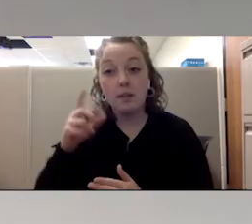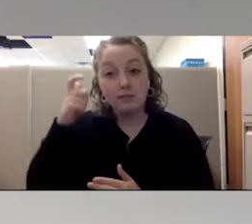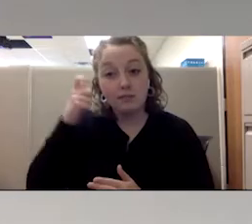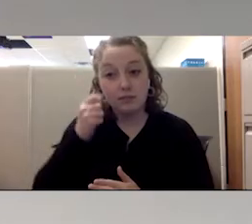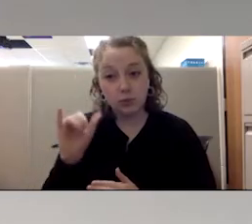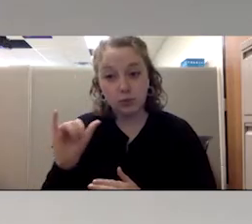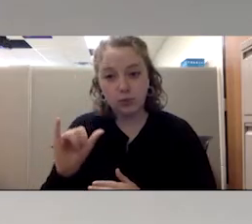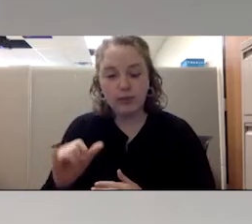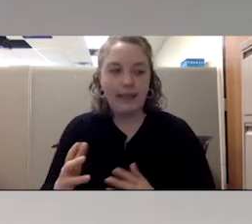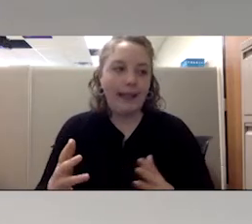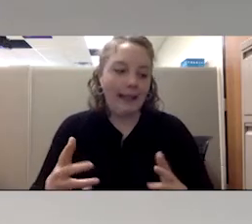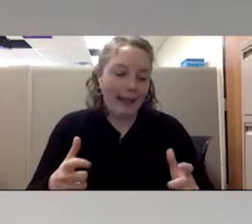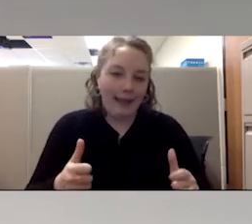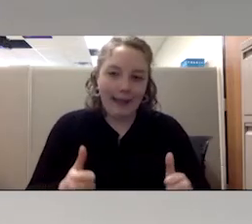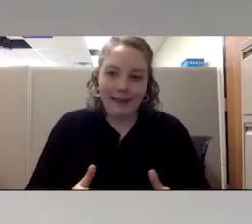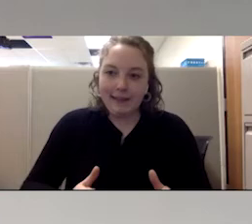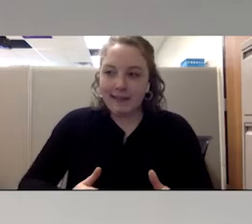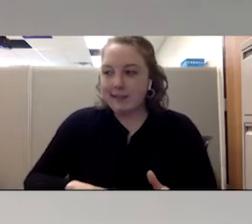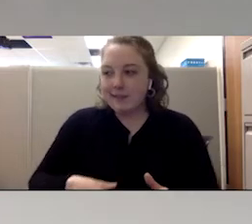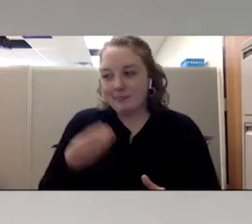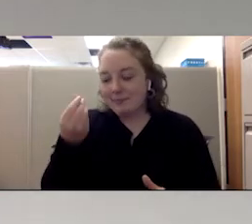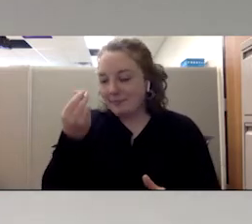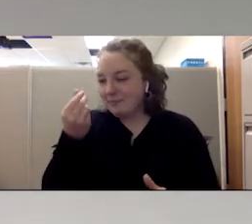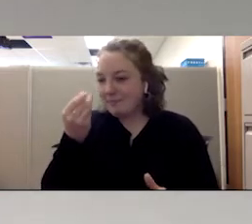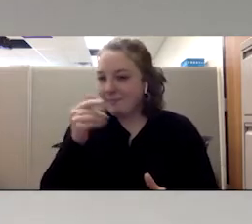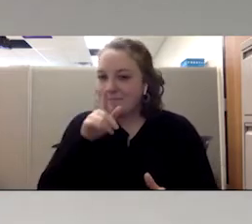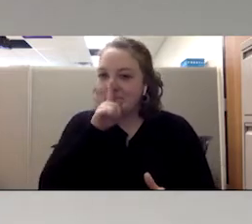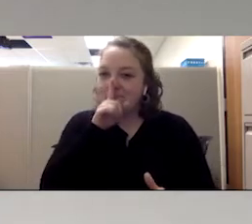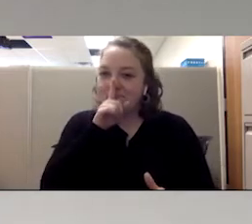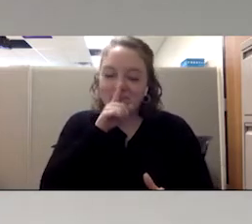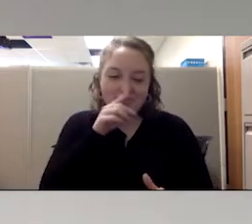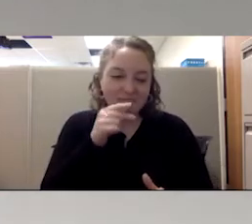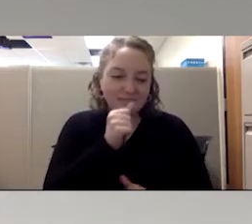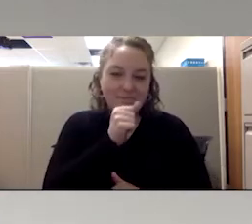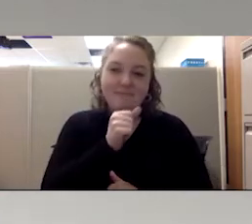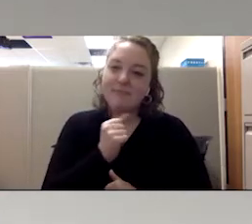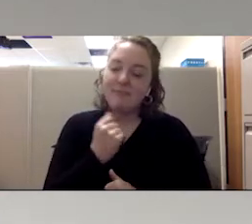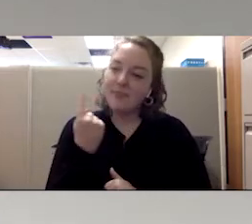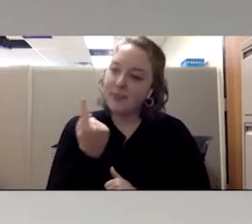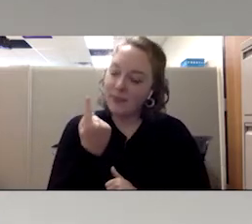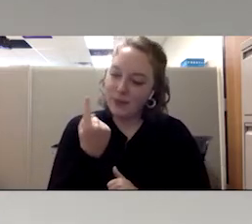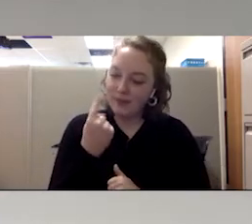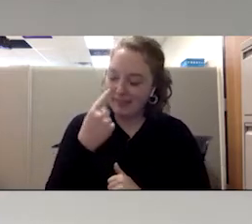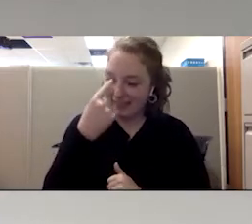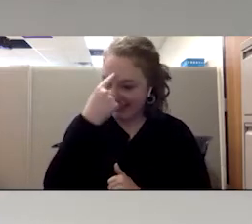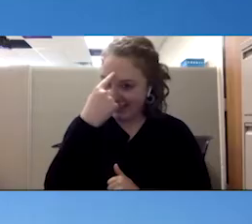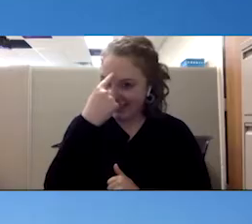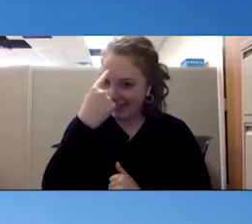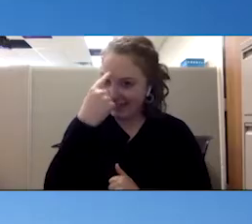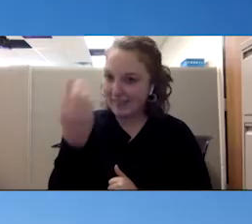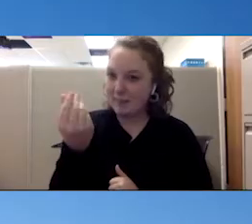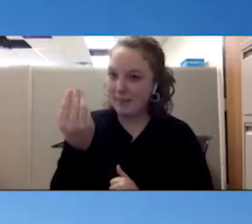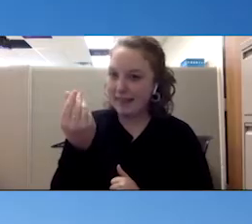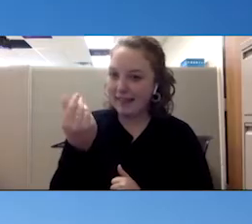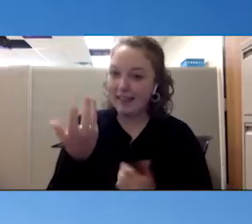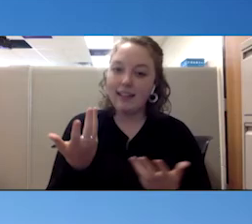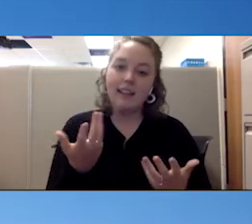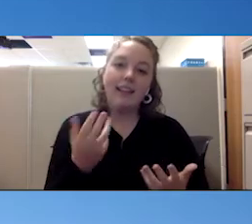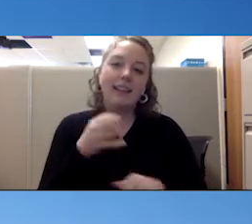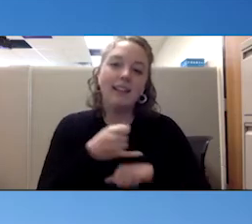We haven't really talked about the money yet, now have we? Yeah, there's always that, huh? Rates are low, it's okay.